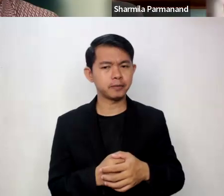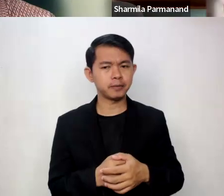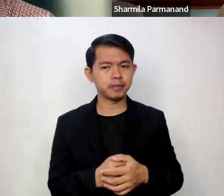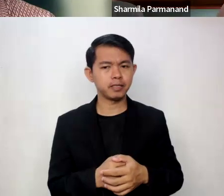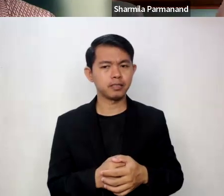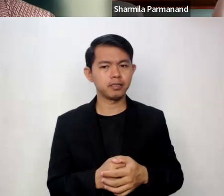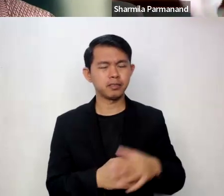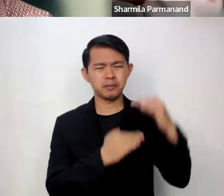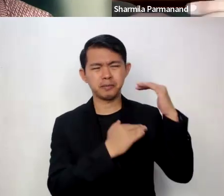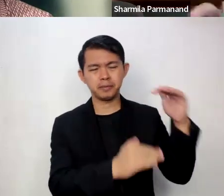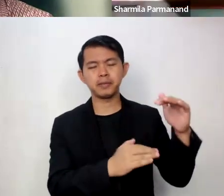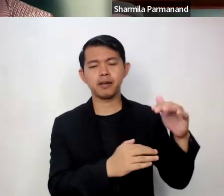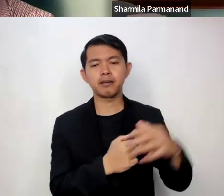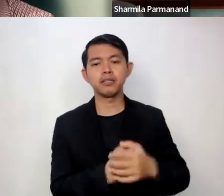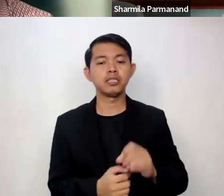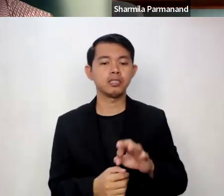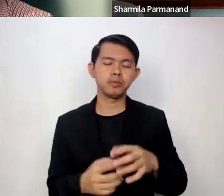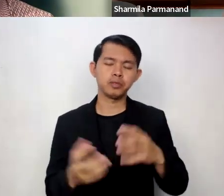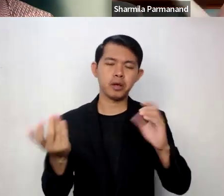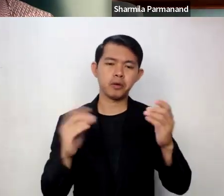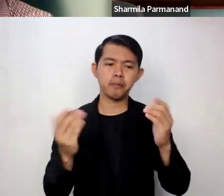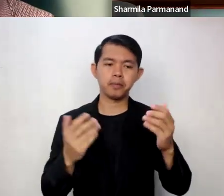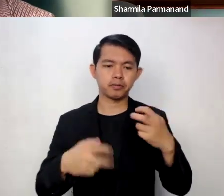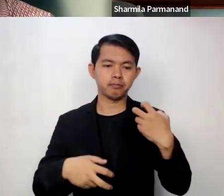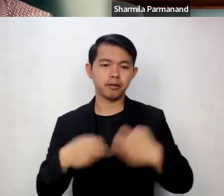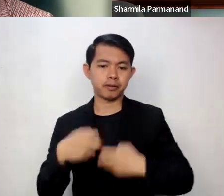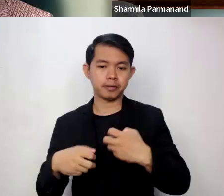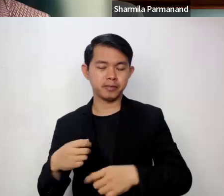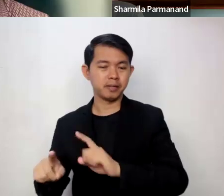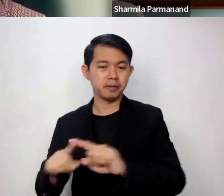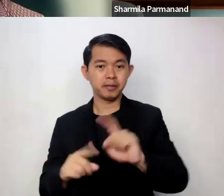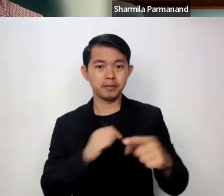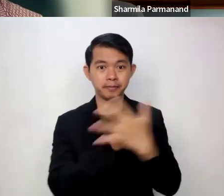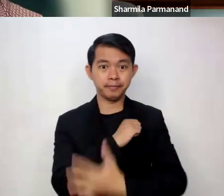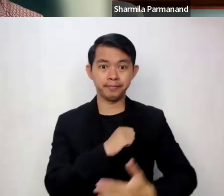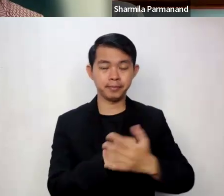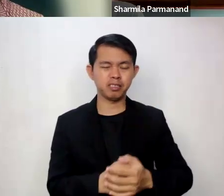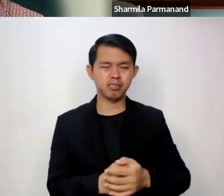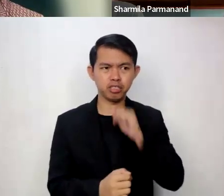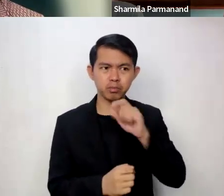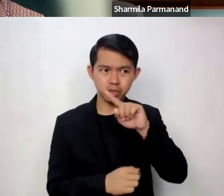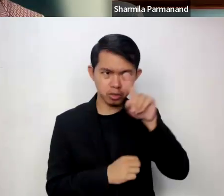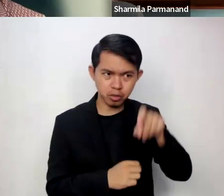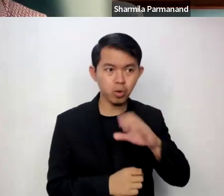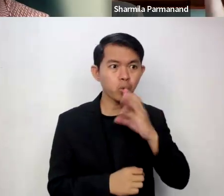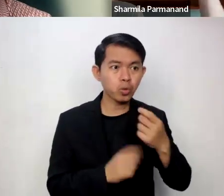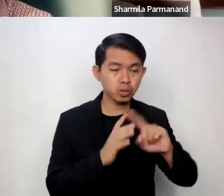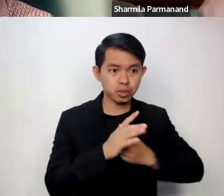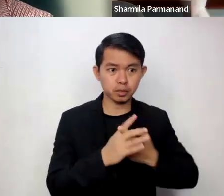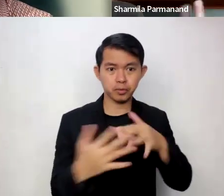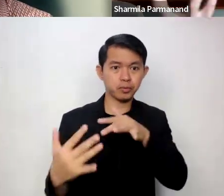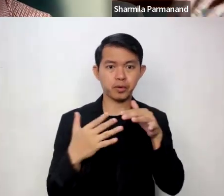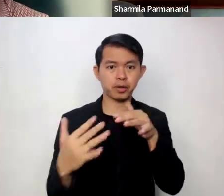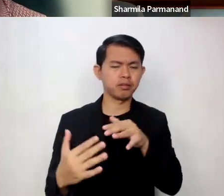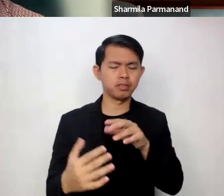measured. So when you measure conflict in countries, wala namang measure of who starts the wars first, right? Who makes